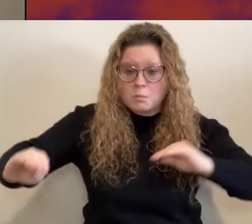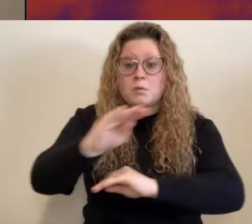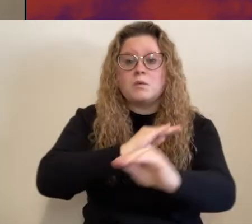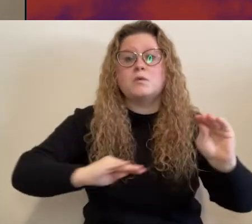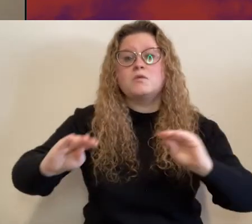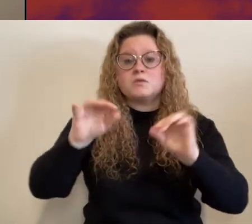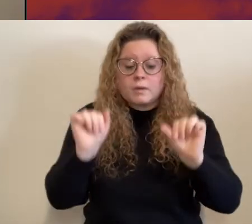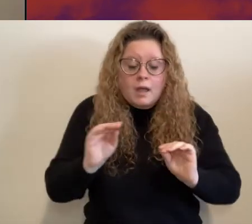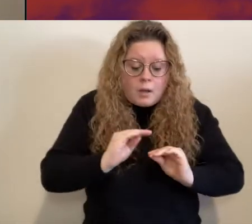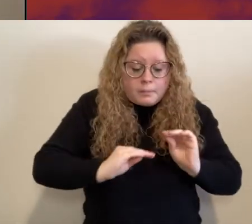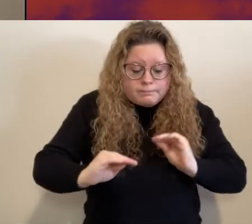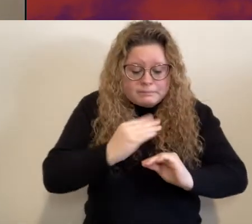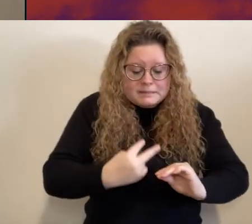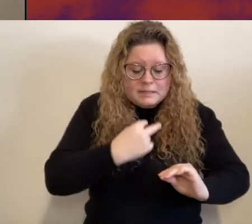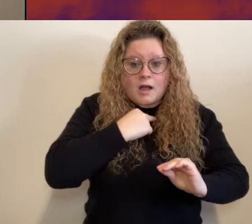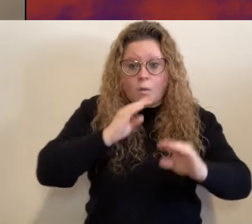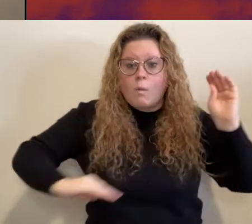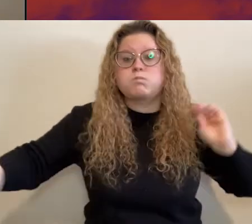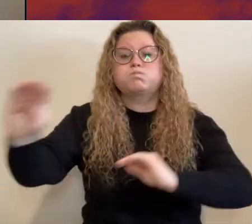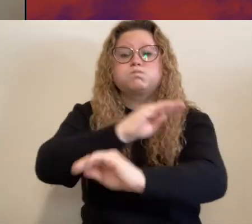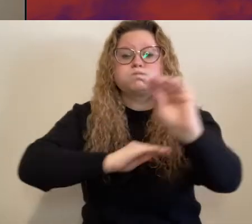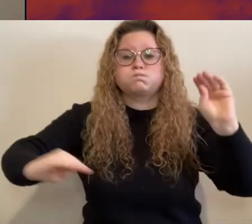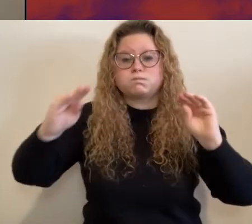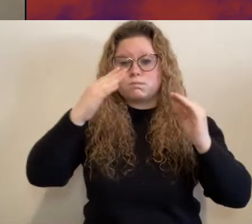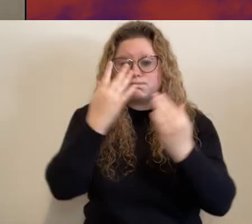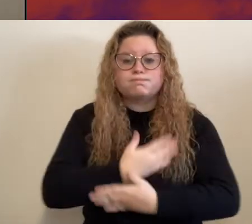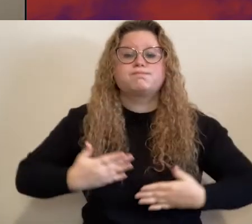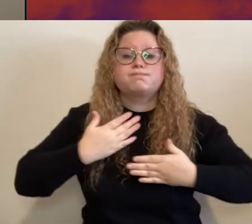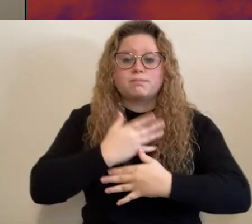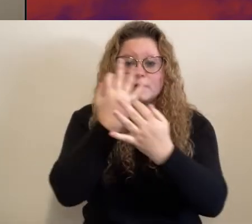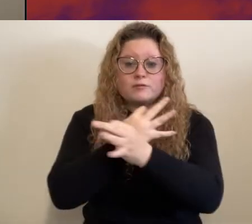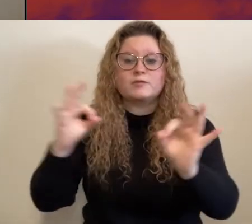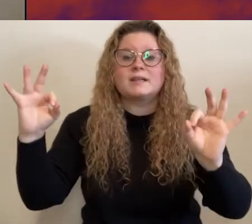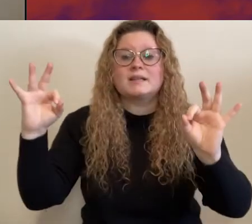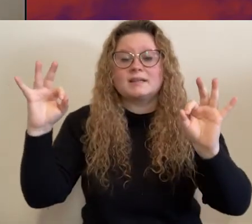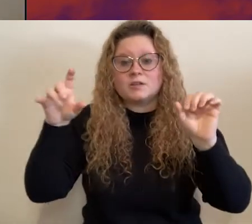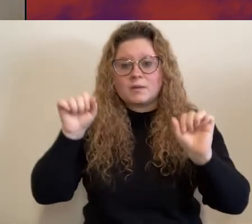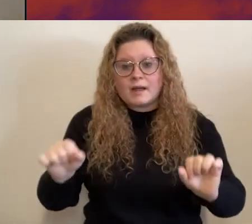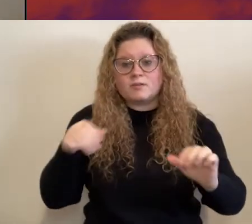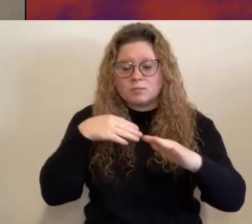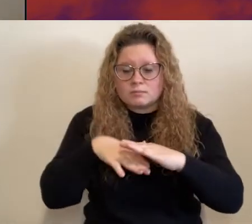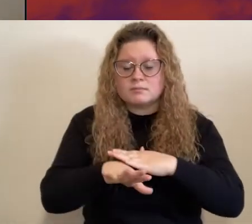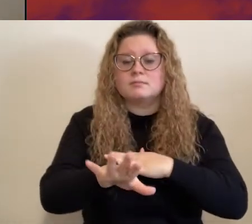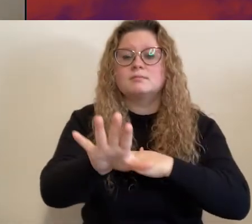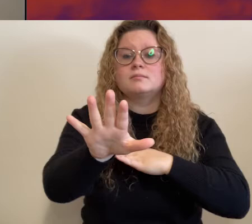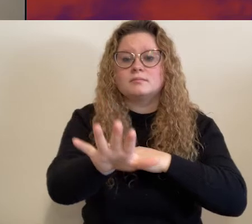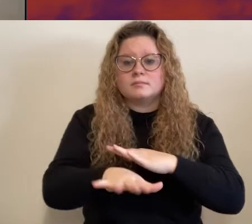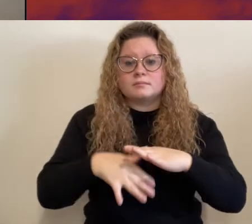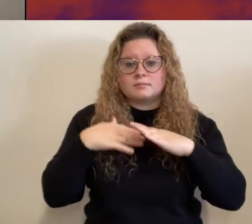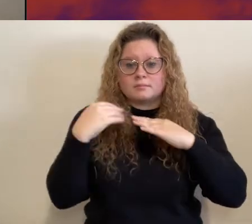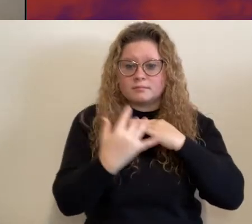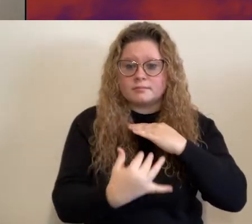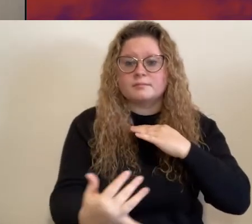What is love? What is love without entering and removing? There's something seductive about our feet. The